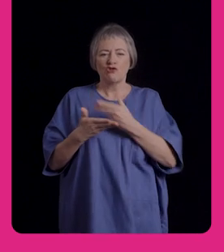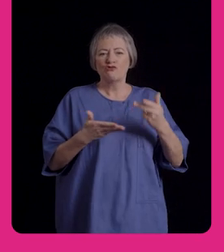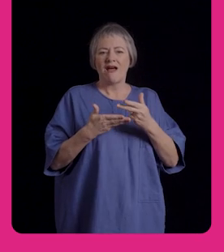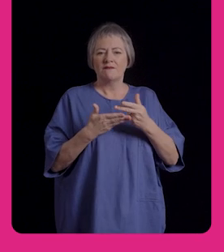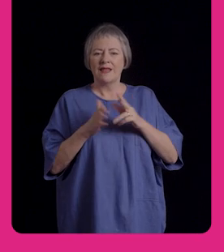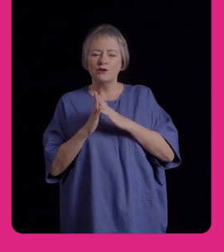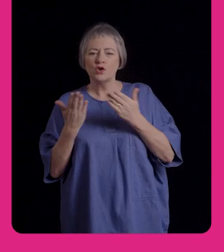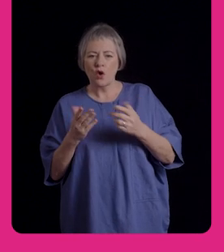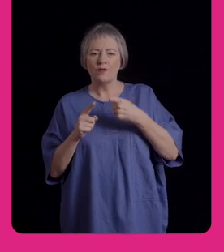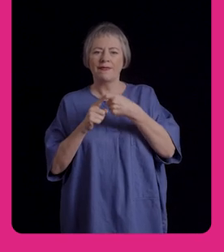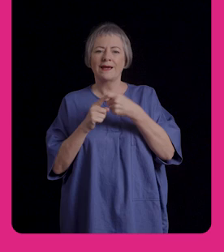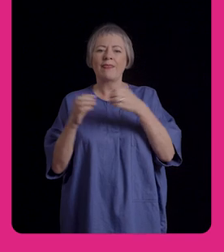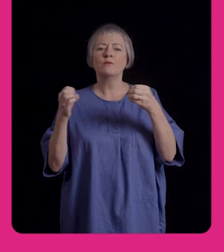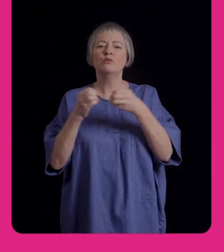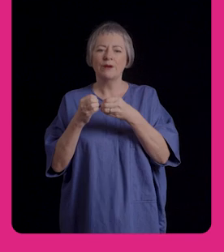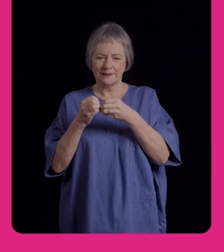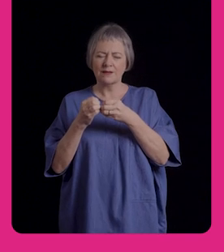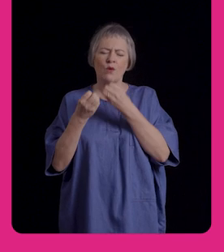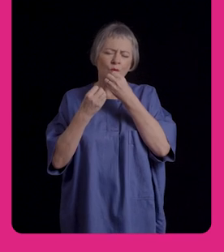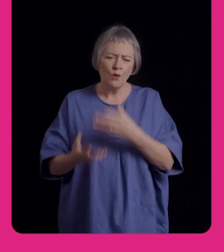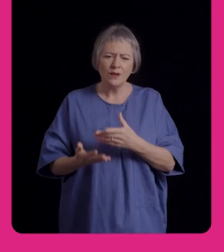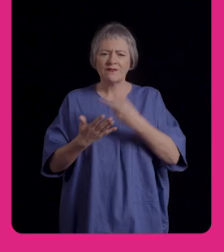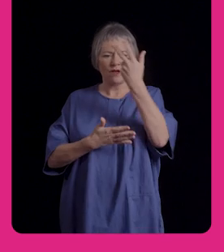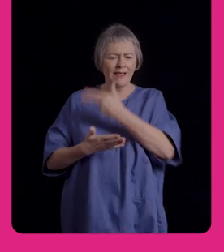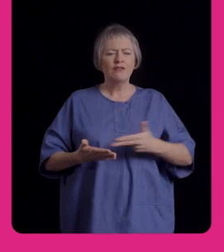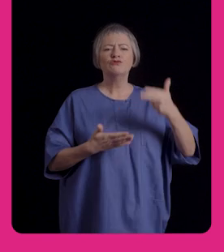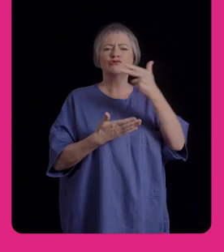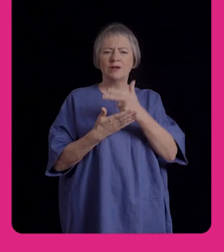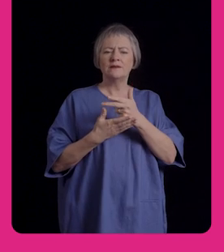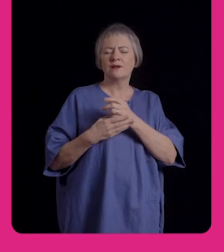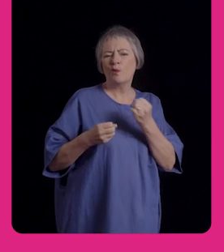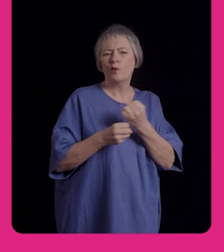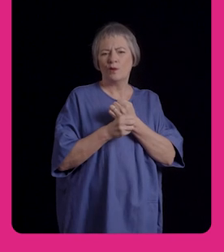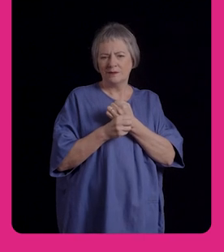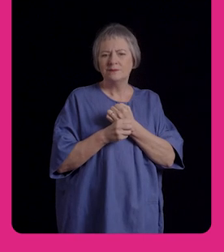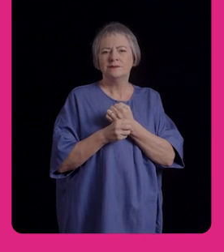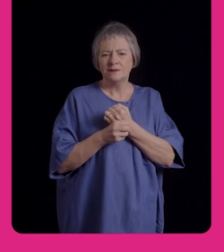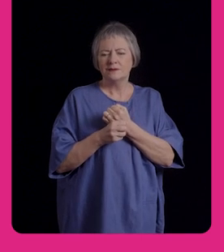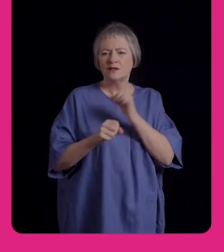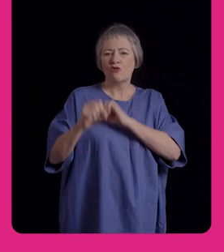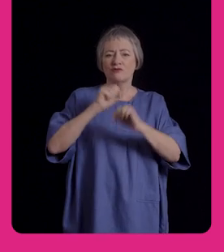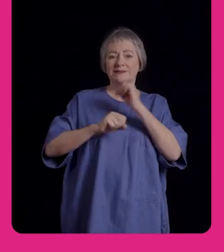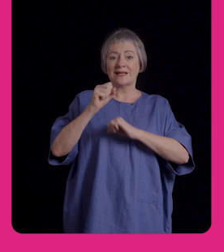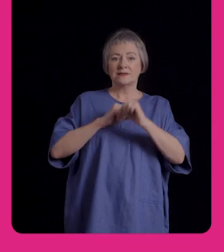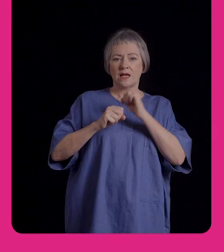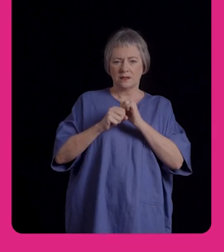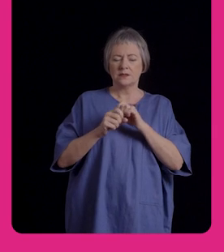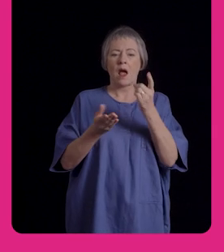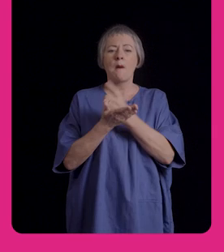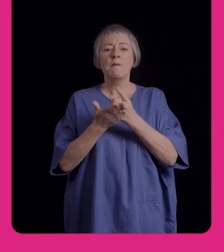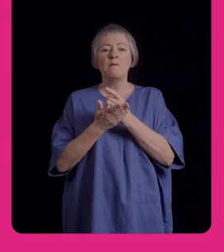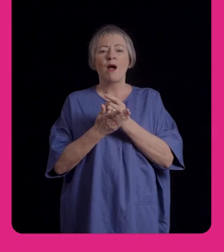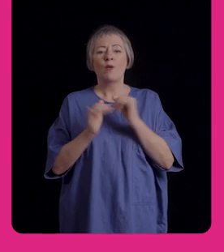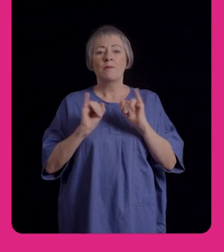with Catherine Briggs, who is a wonderful, wonderful illustrator. And we did a graphic novel called Resistance, which was about a